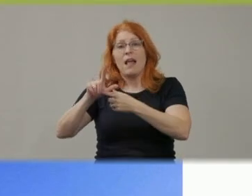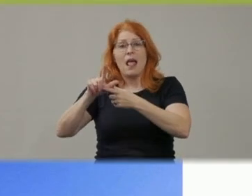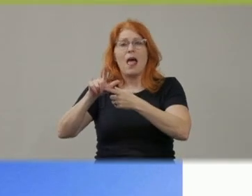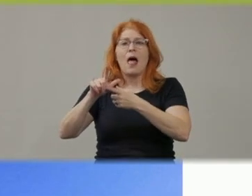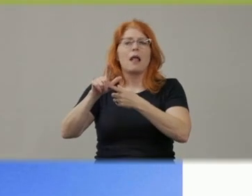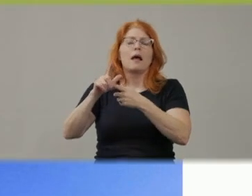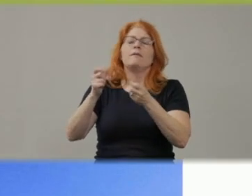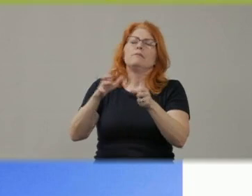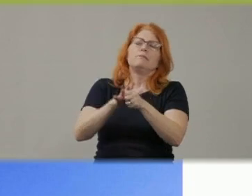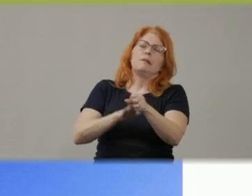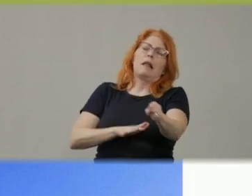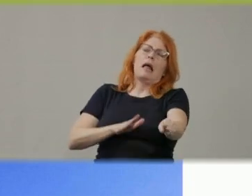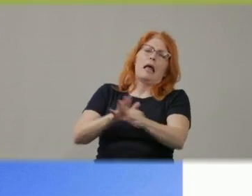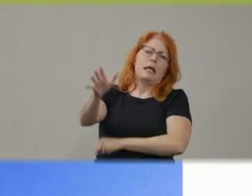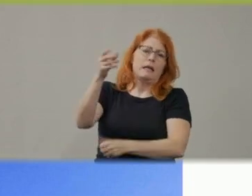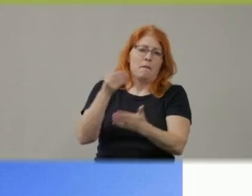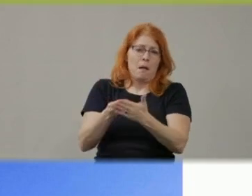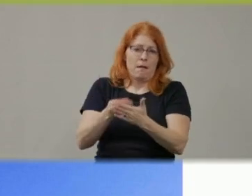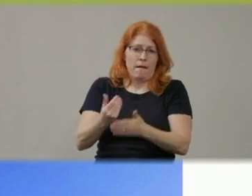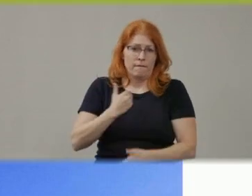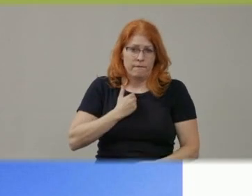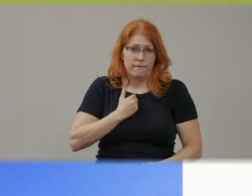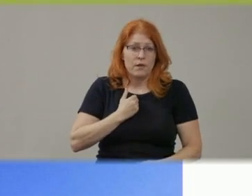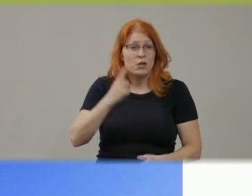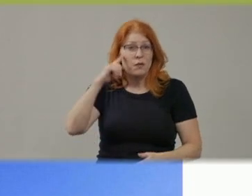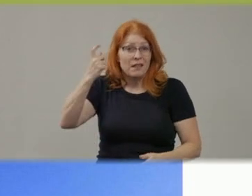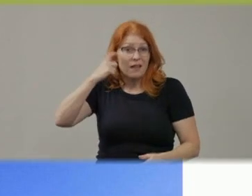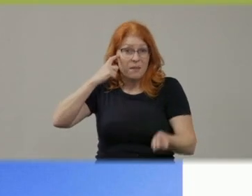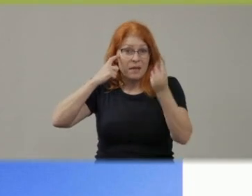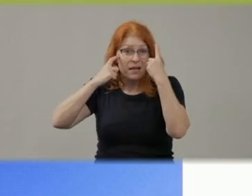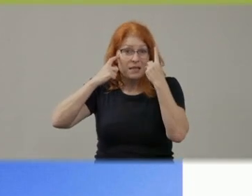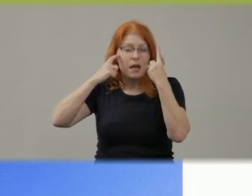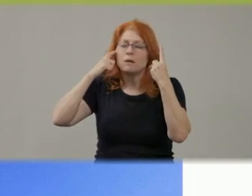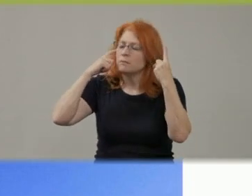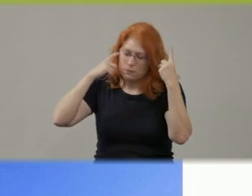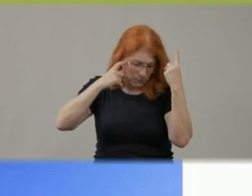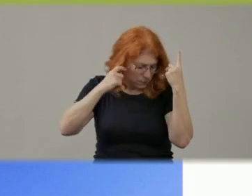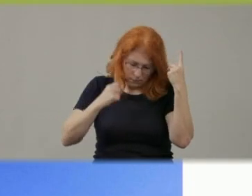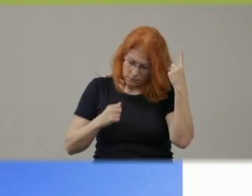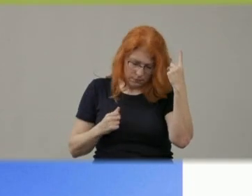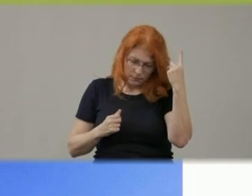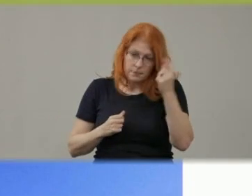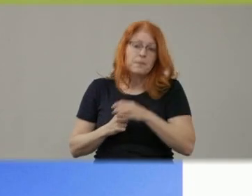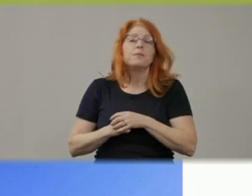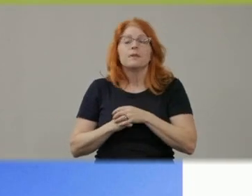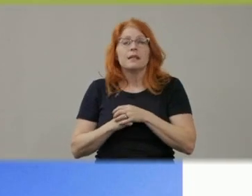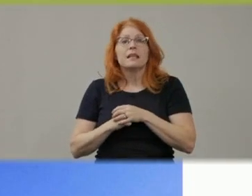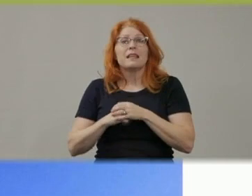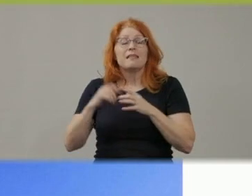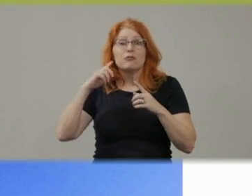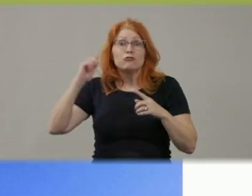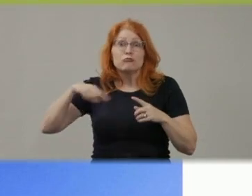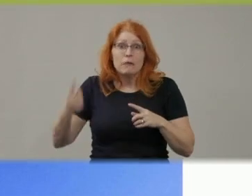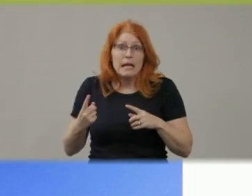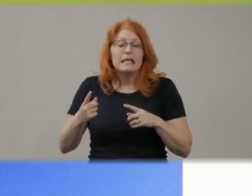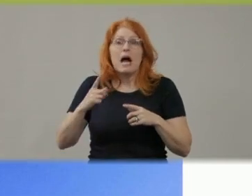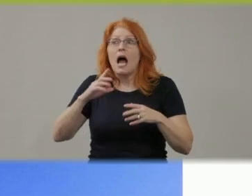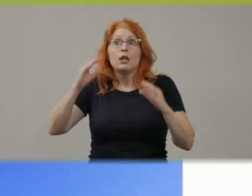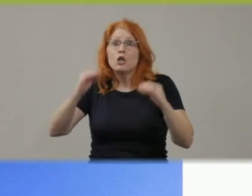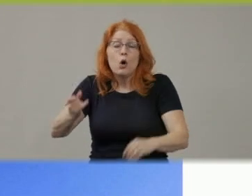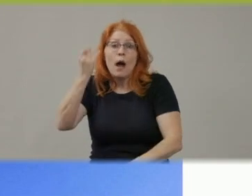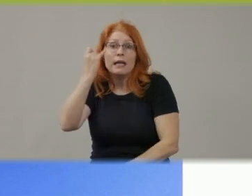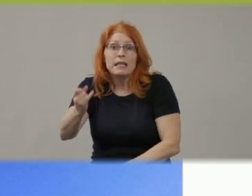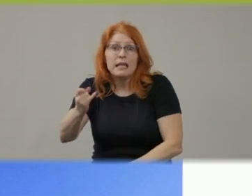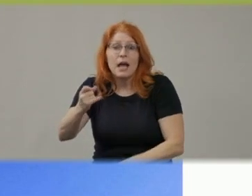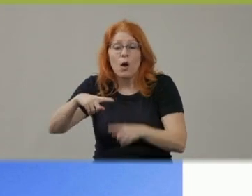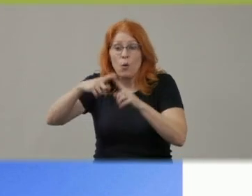amounts of money, and do you think the government gets it? No. And that's something crazy that I had no idea when I was